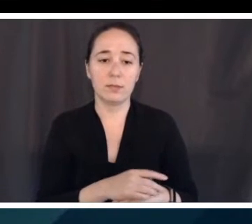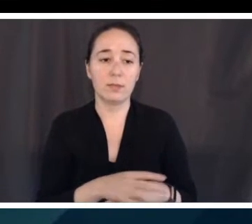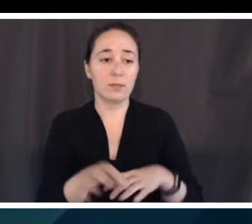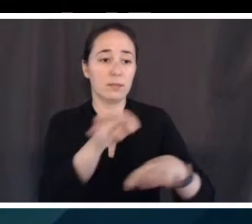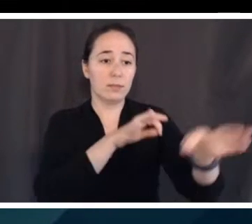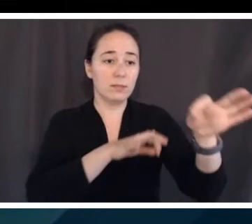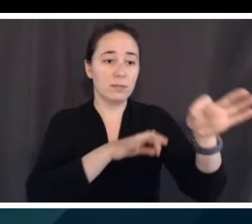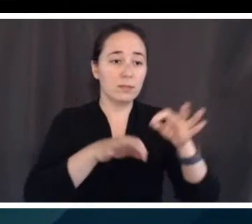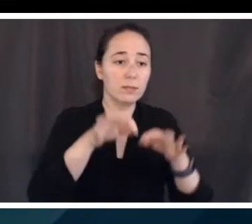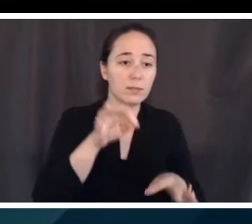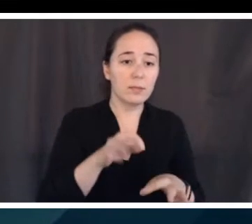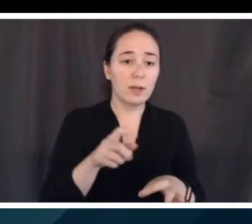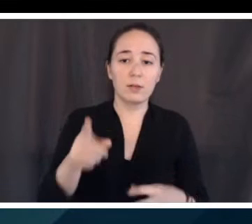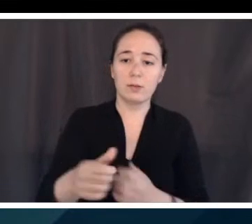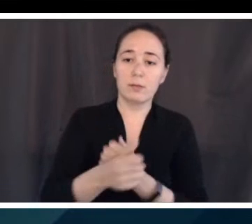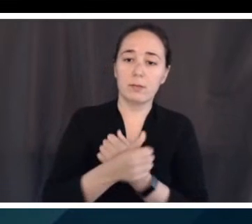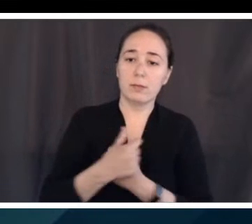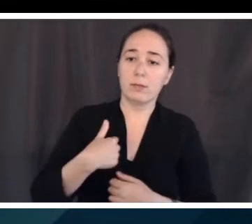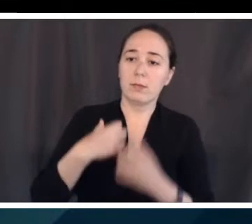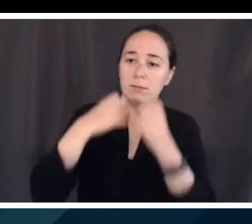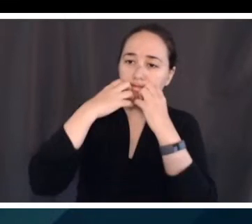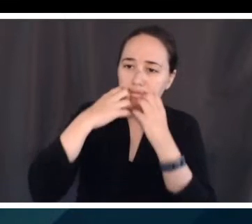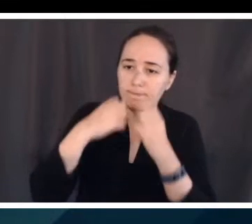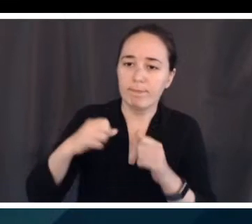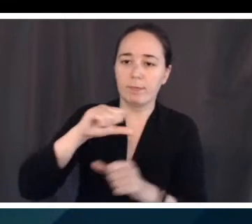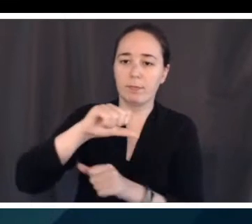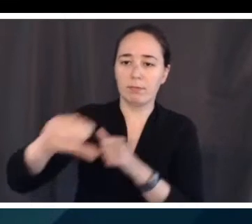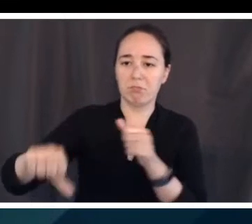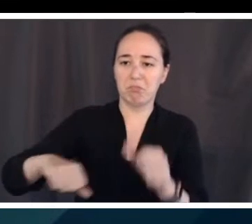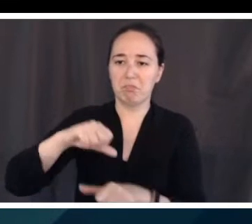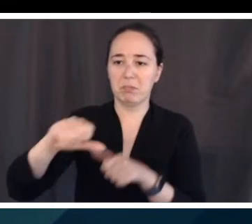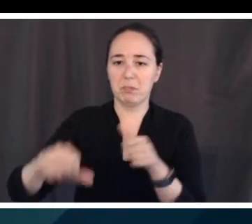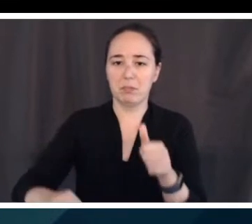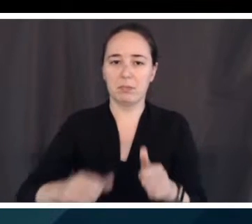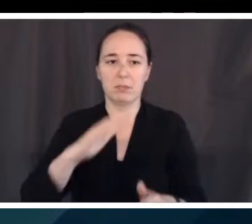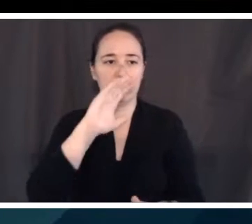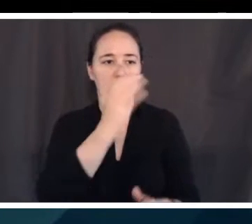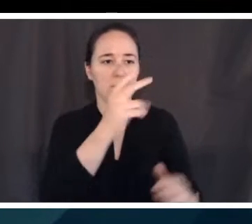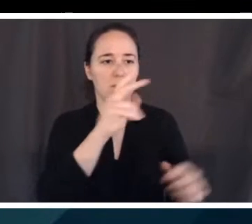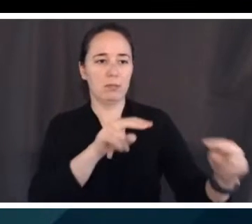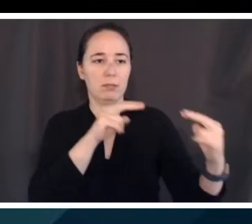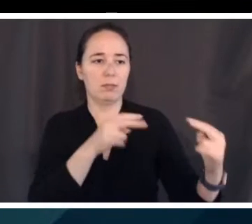But with your love and affection,